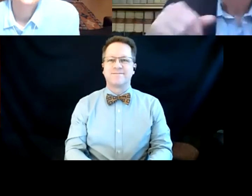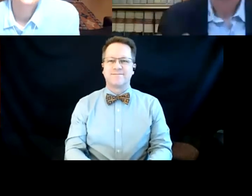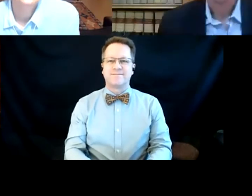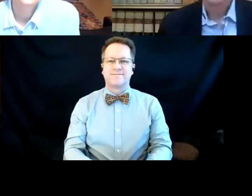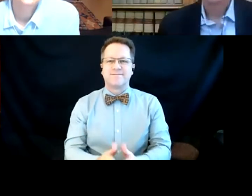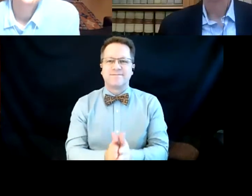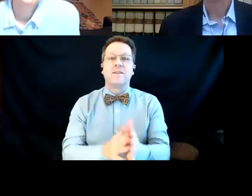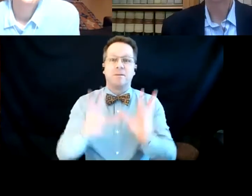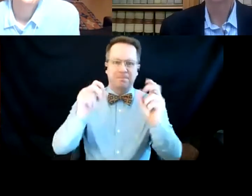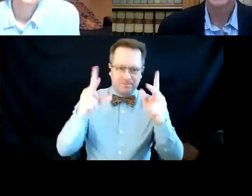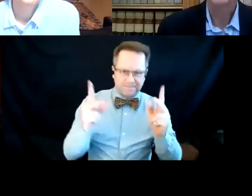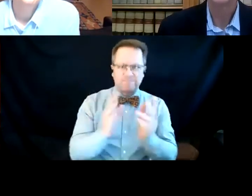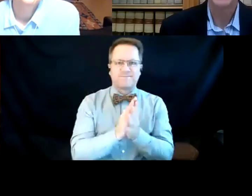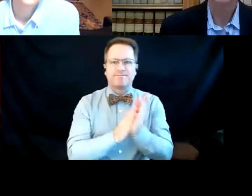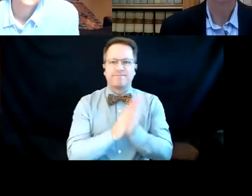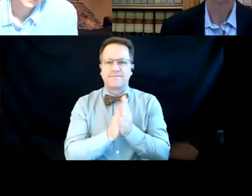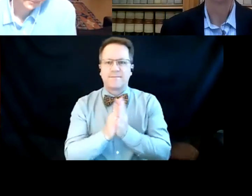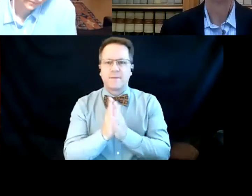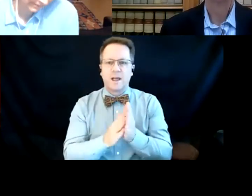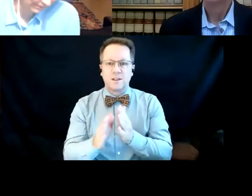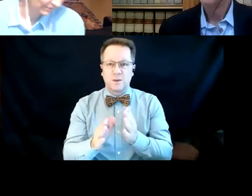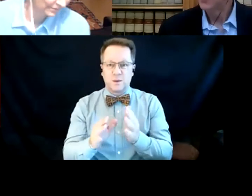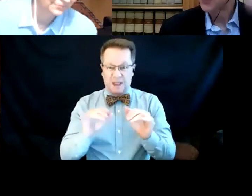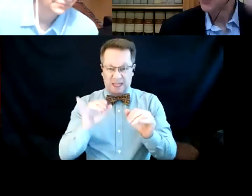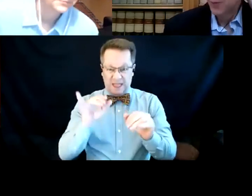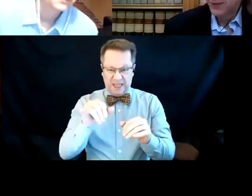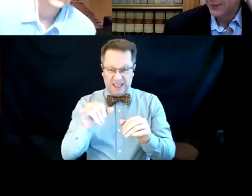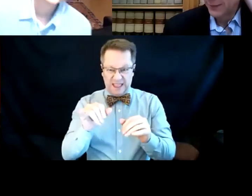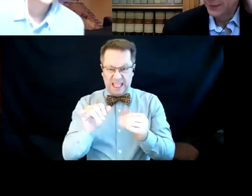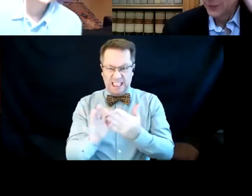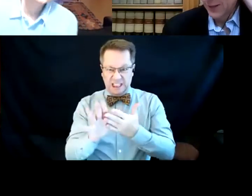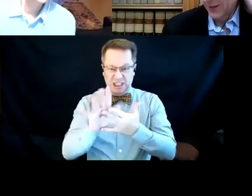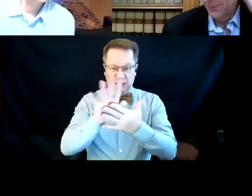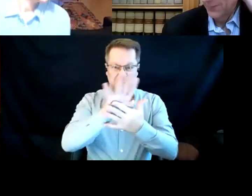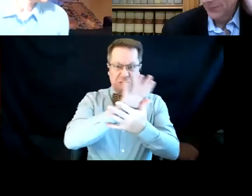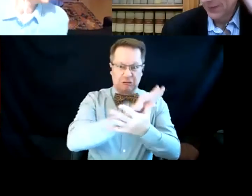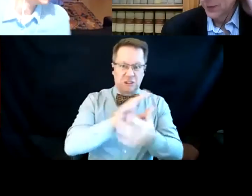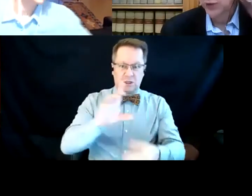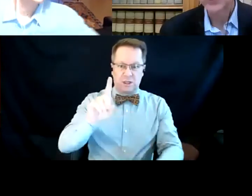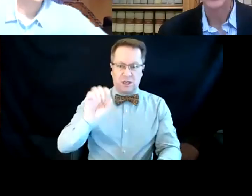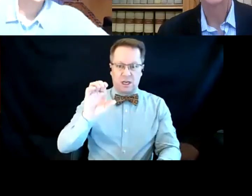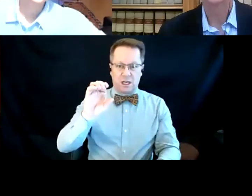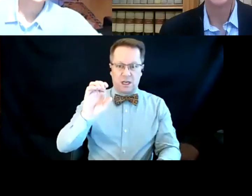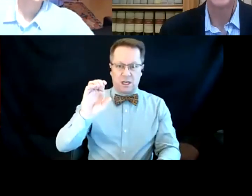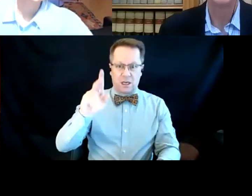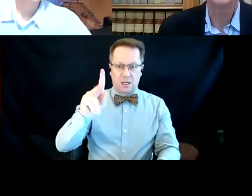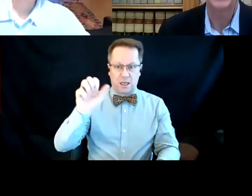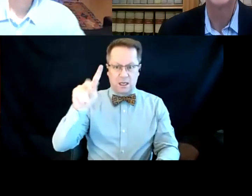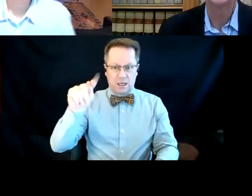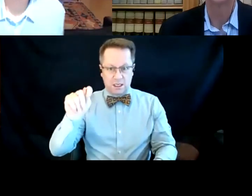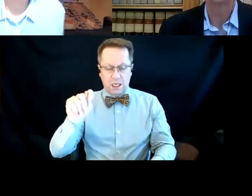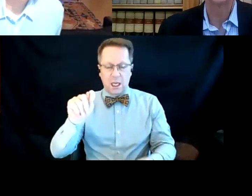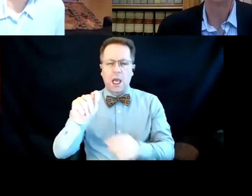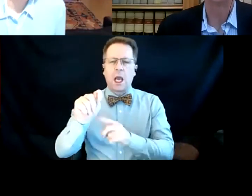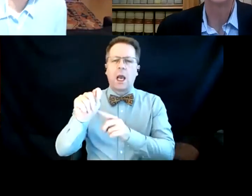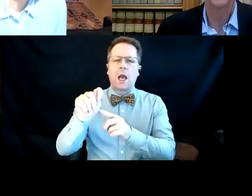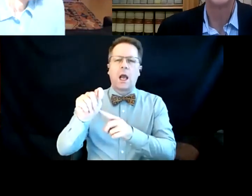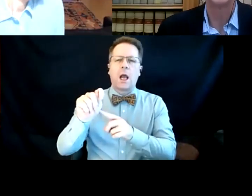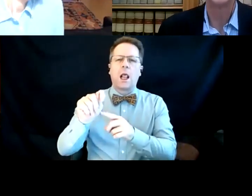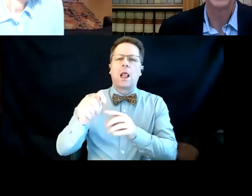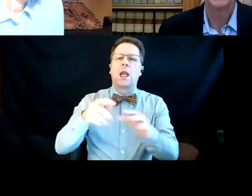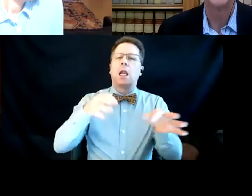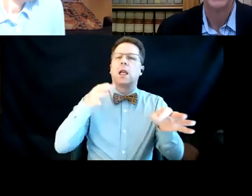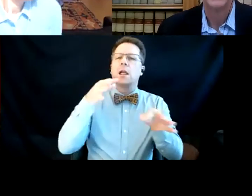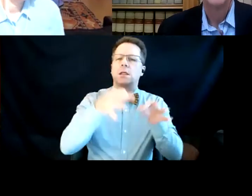Okay. Yeah, the shadow docket is a term that is used to describe the process by which the